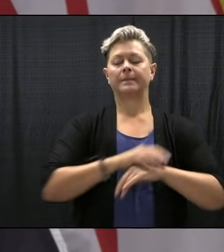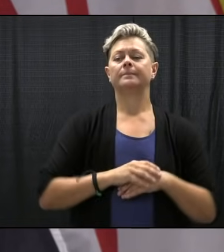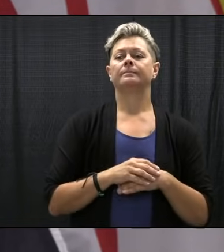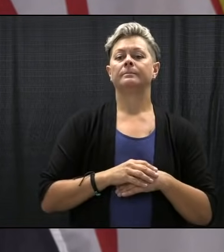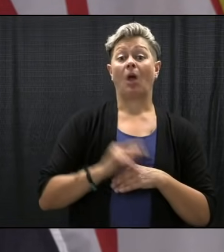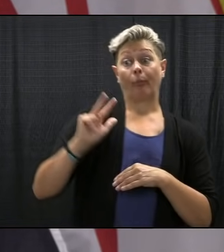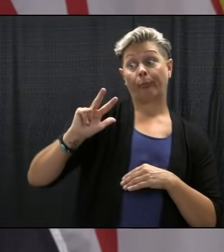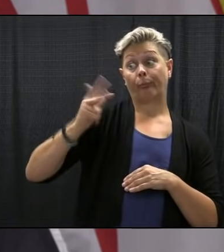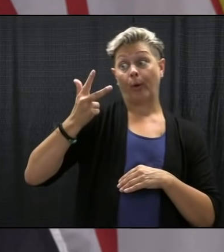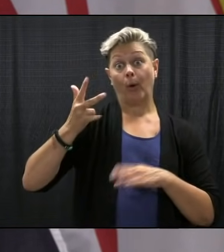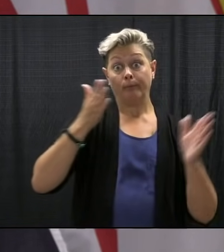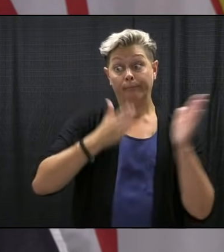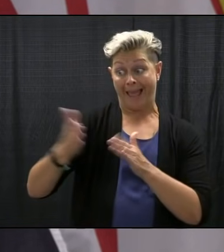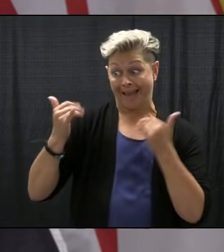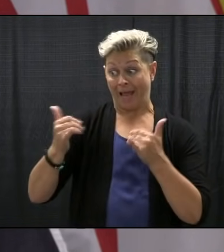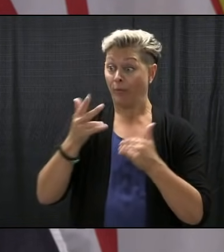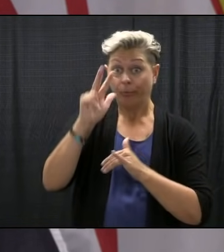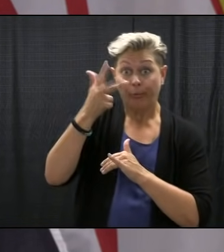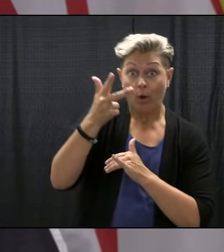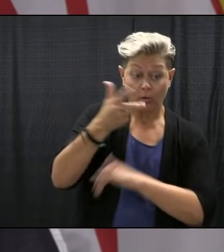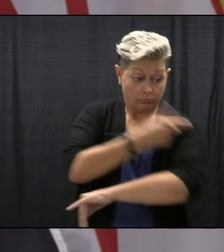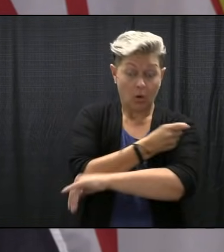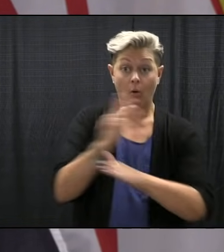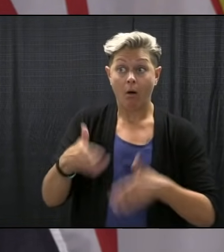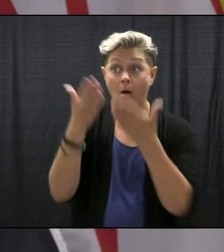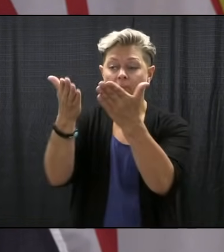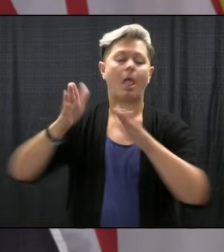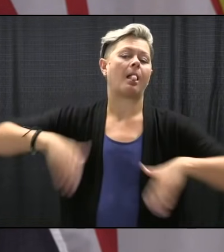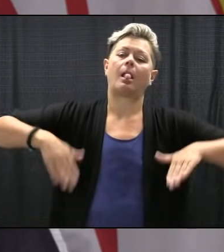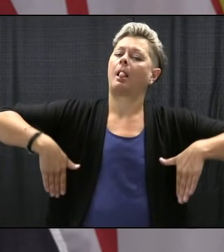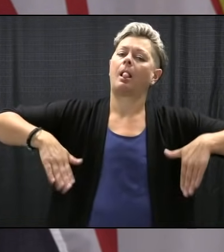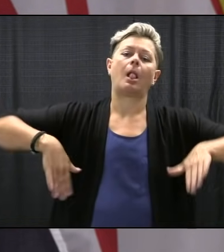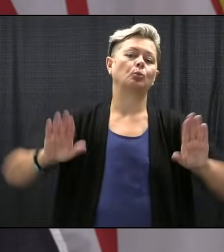offer third doses at the moment with regard to